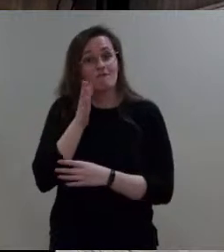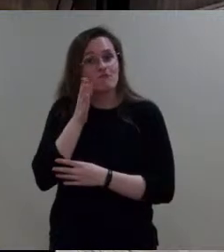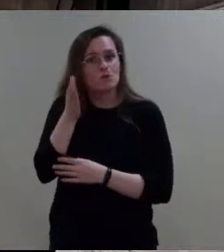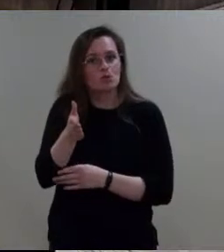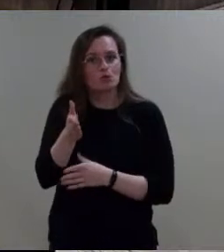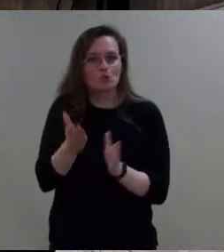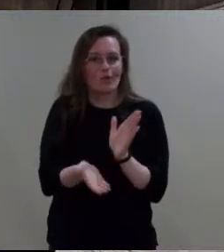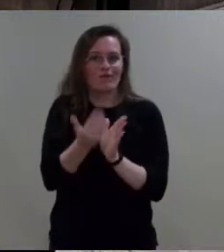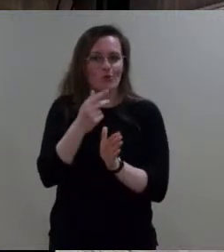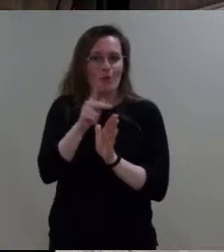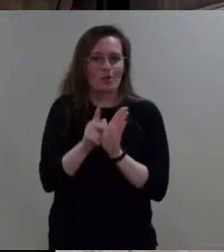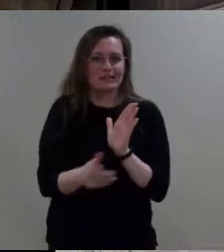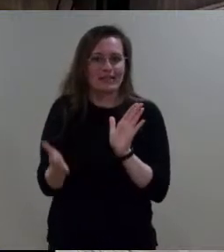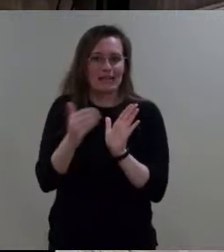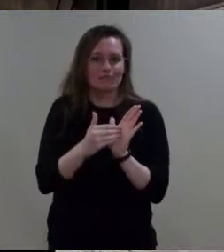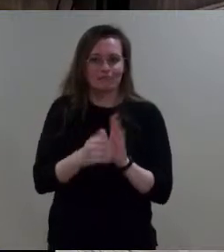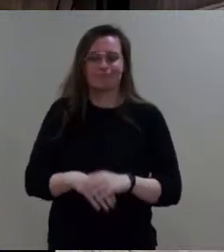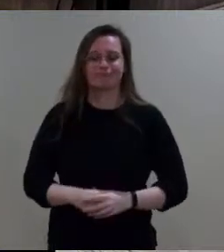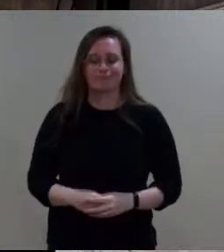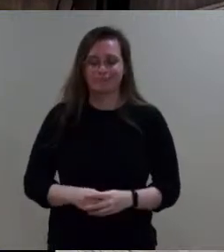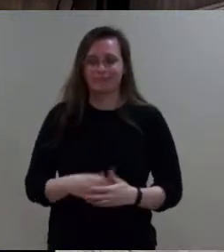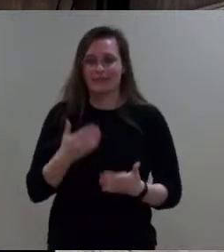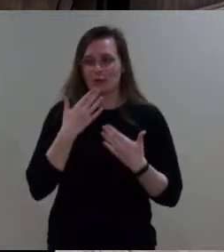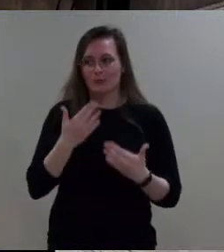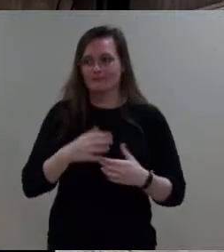review on it. Thank you.